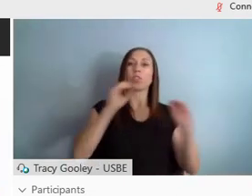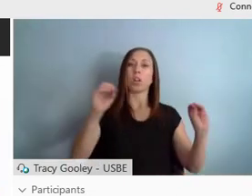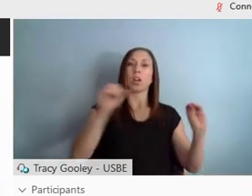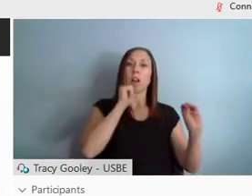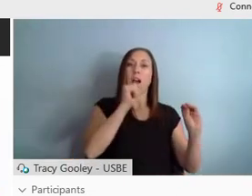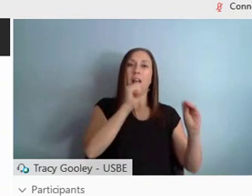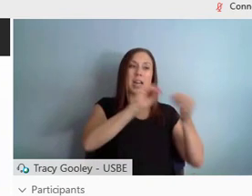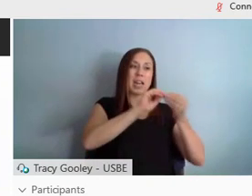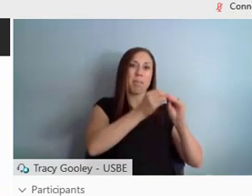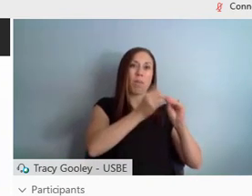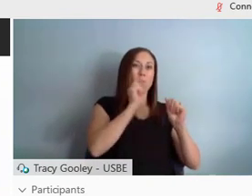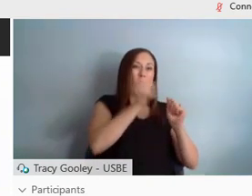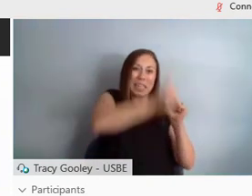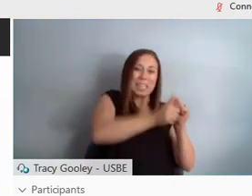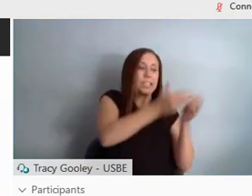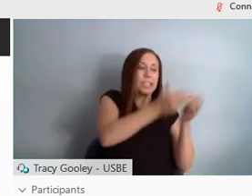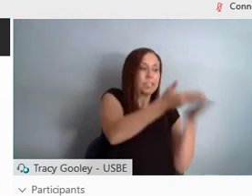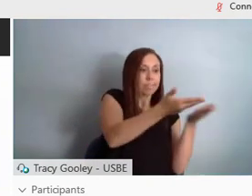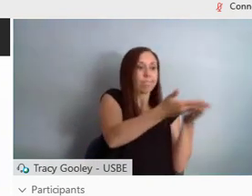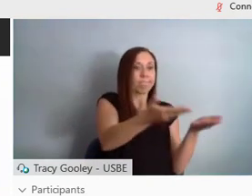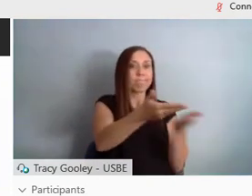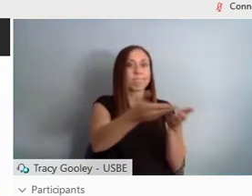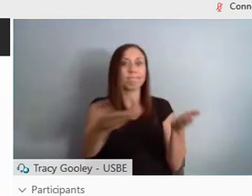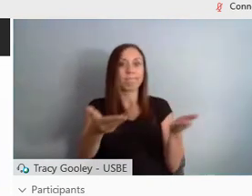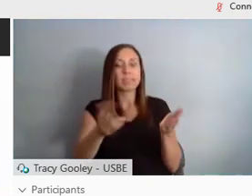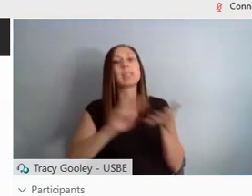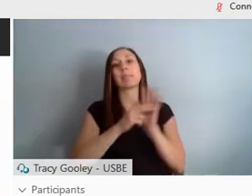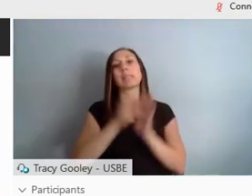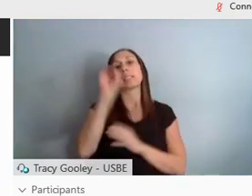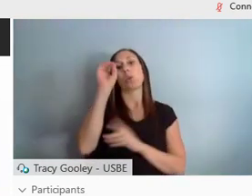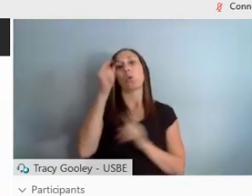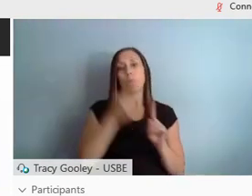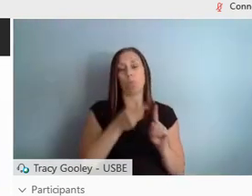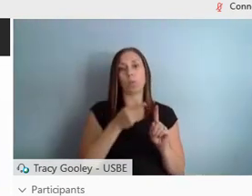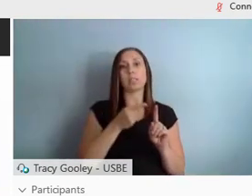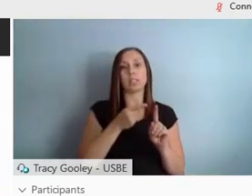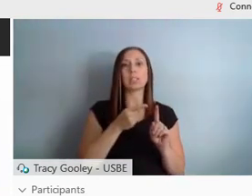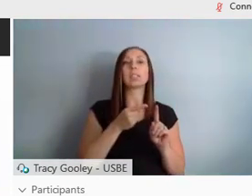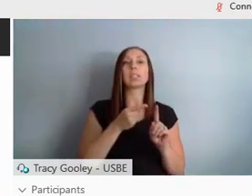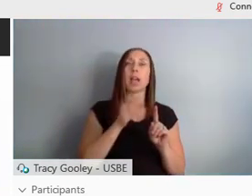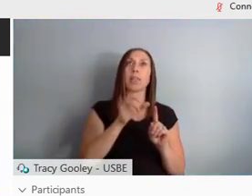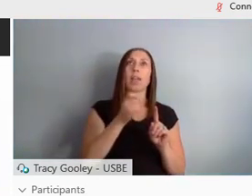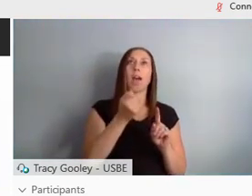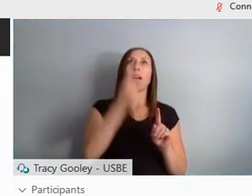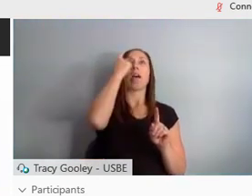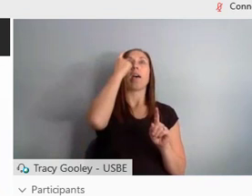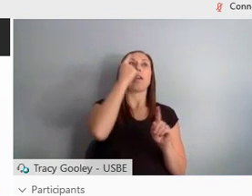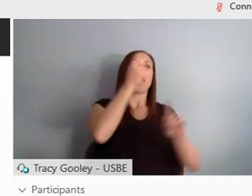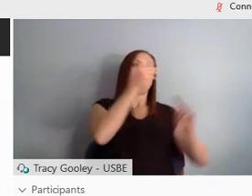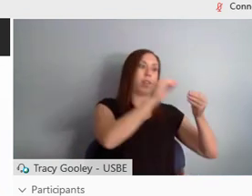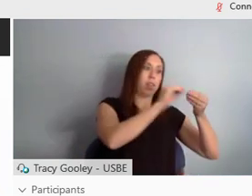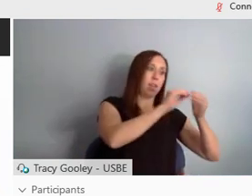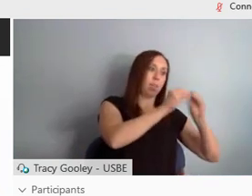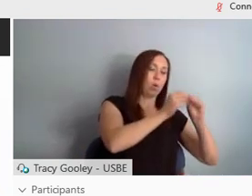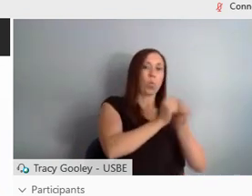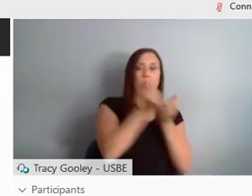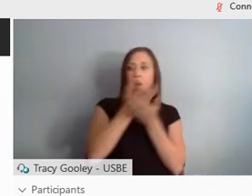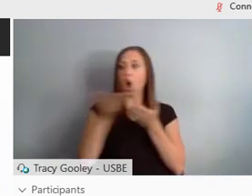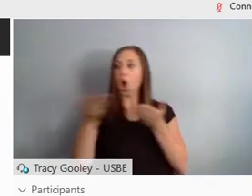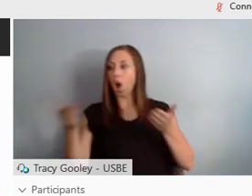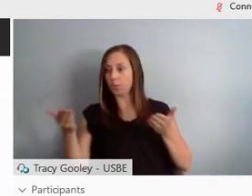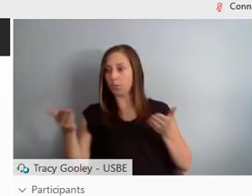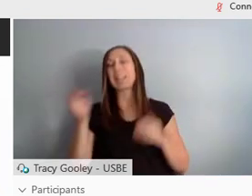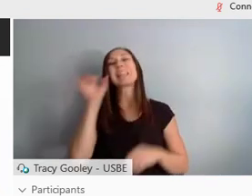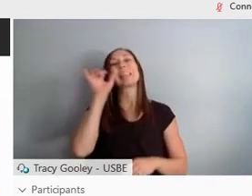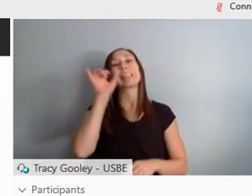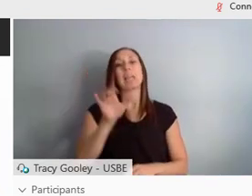each object, then that's where we would have 0 points. So it's that connecting a number with the object as they're counting